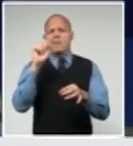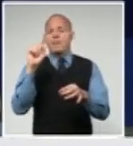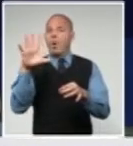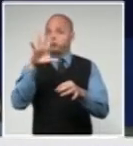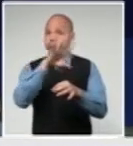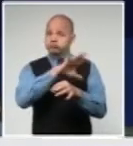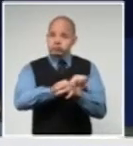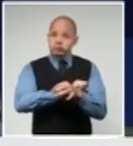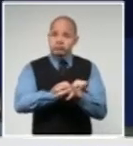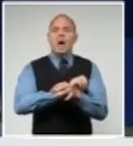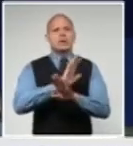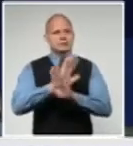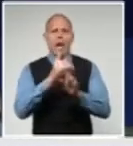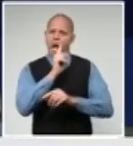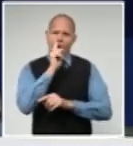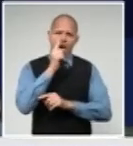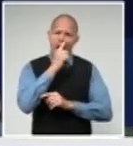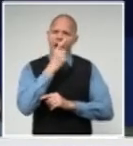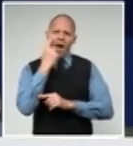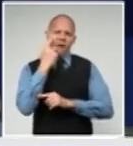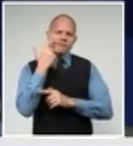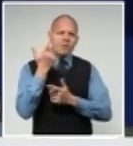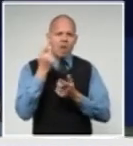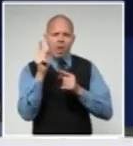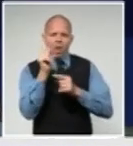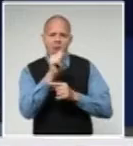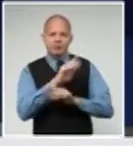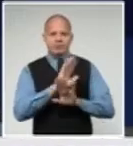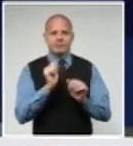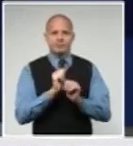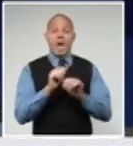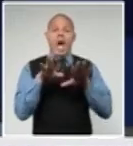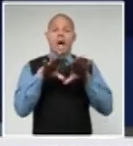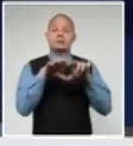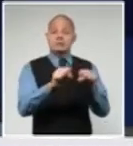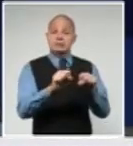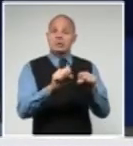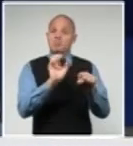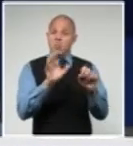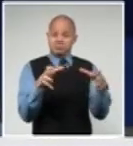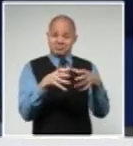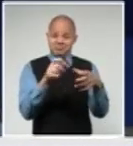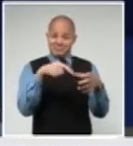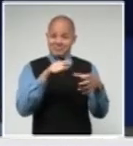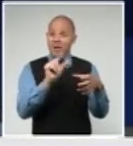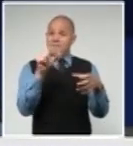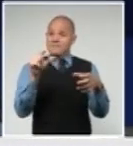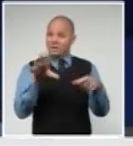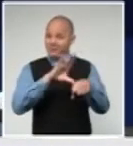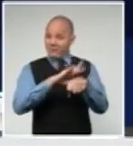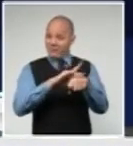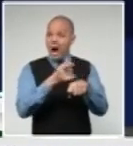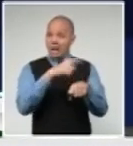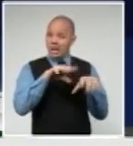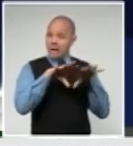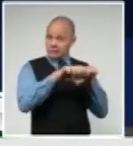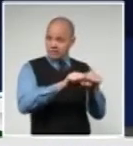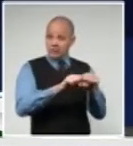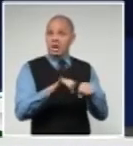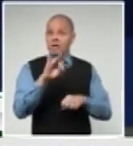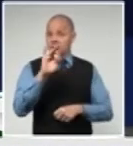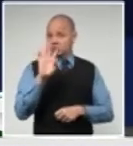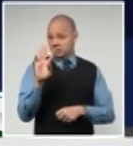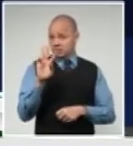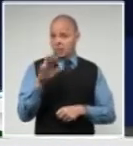our country. She recently arrived to Cuba, was properly treated and isolated. It does not affect